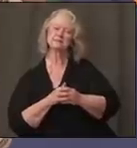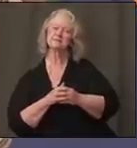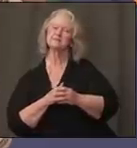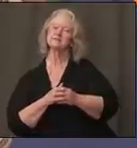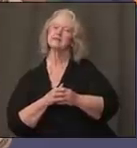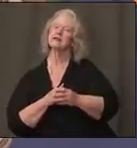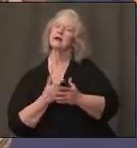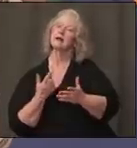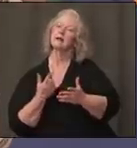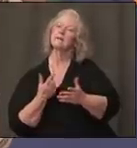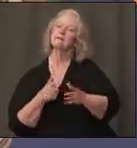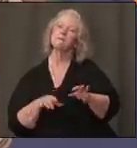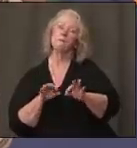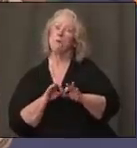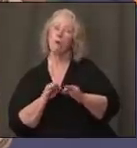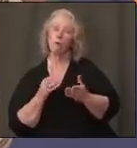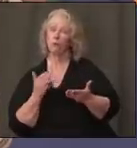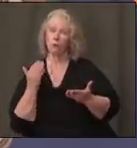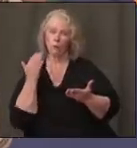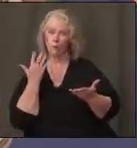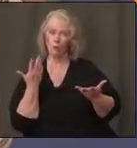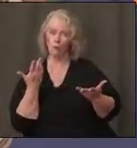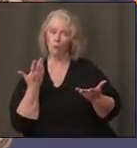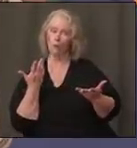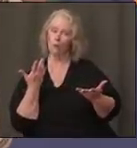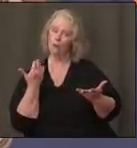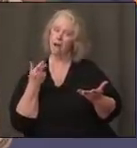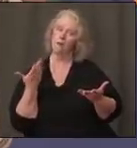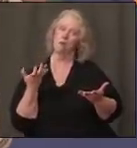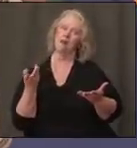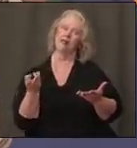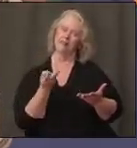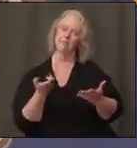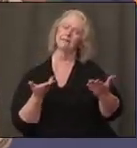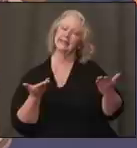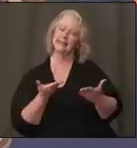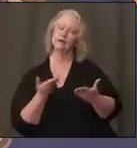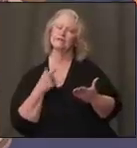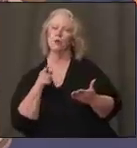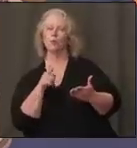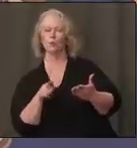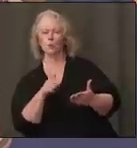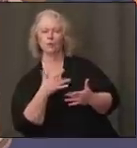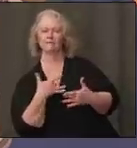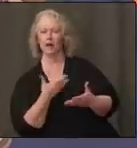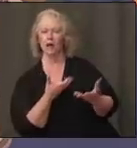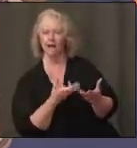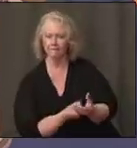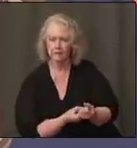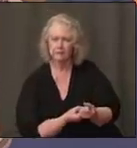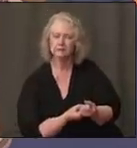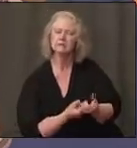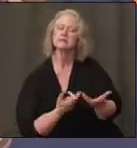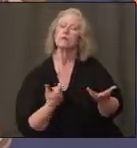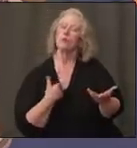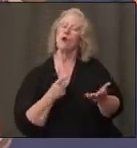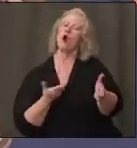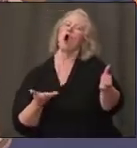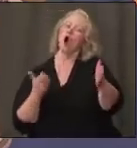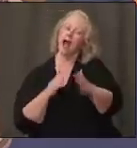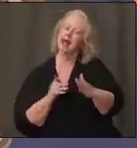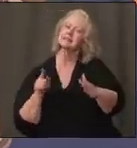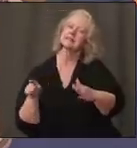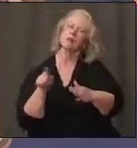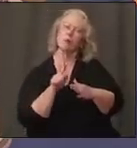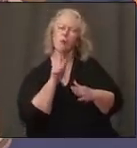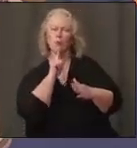to know, and why I really wanted them to be here, is to give you some confidence that we're asking the very best and the